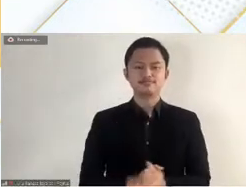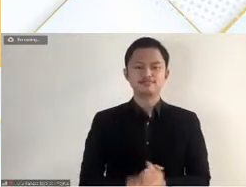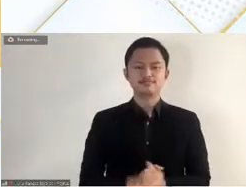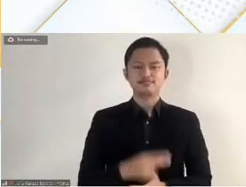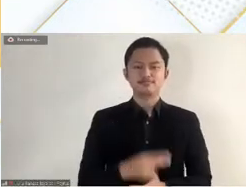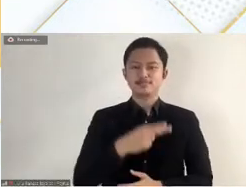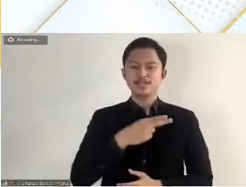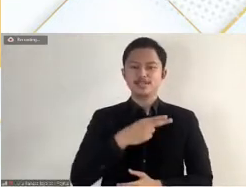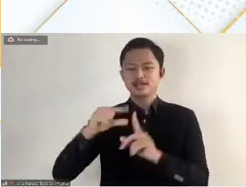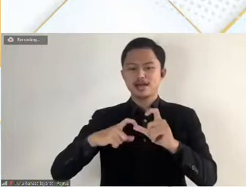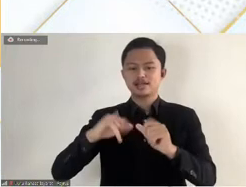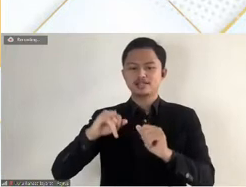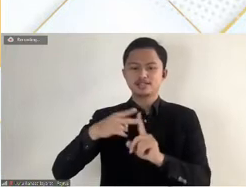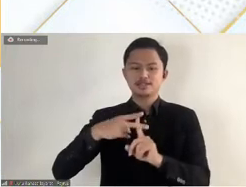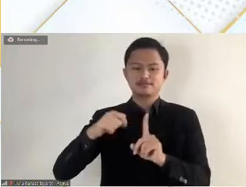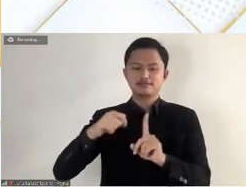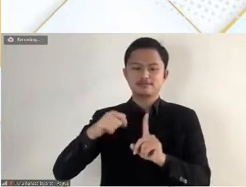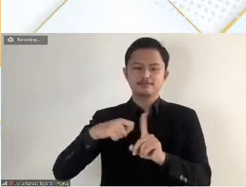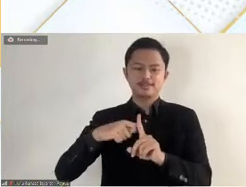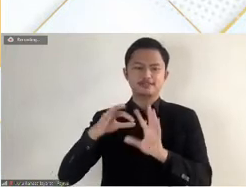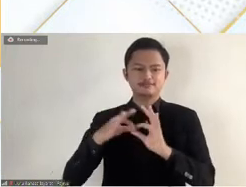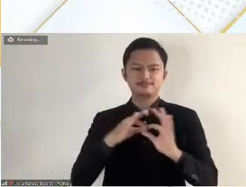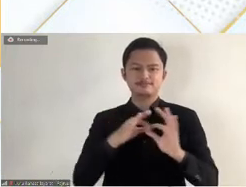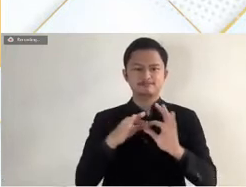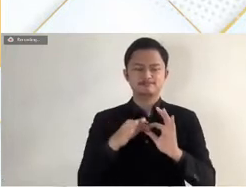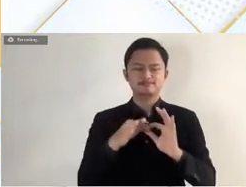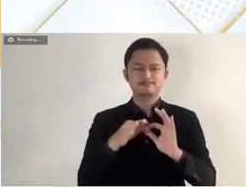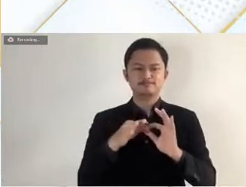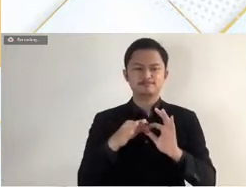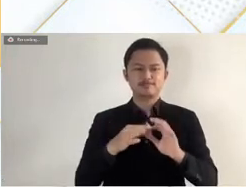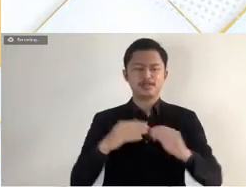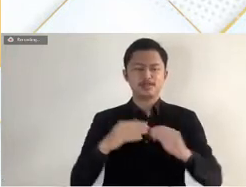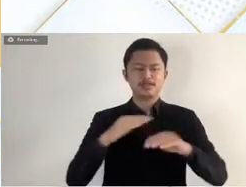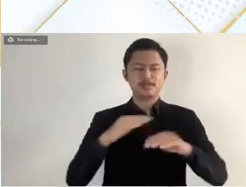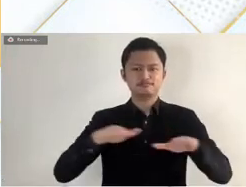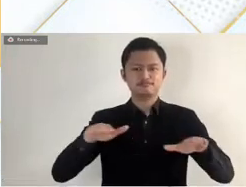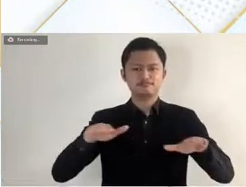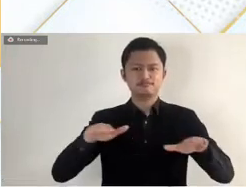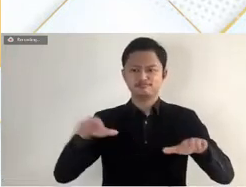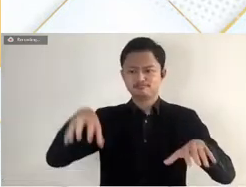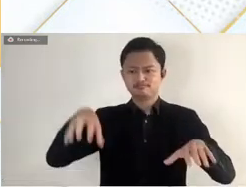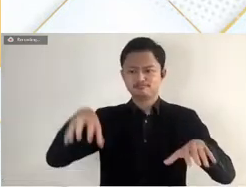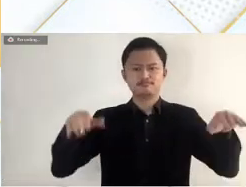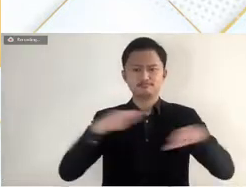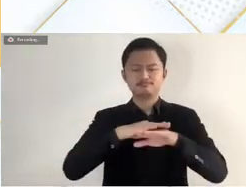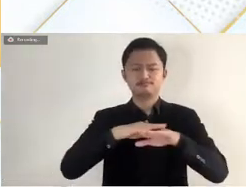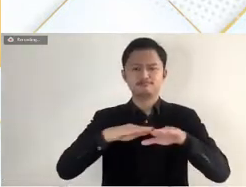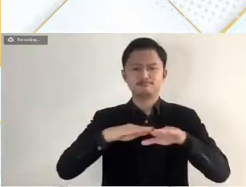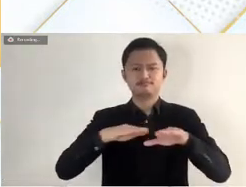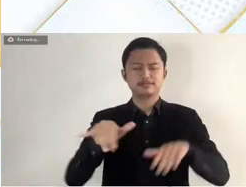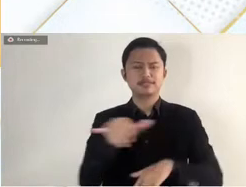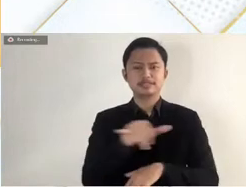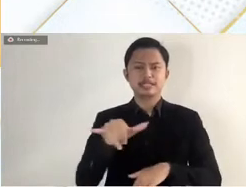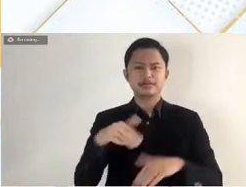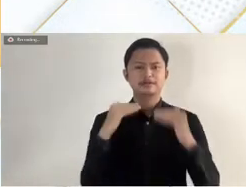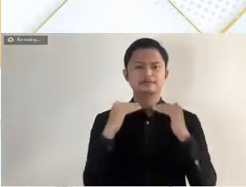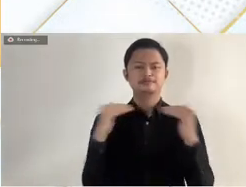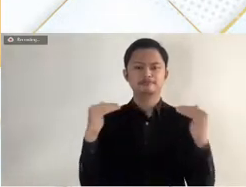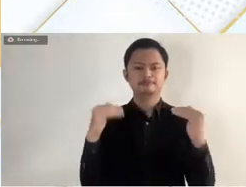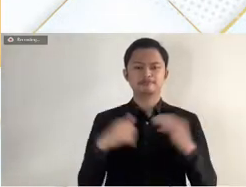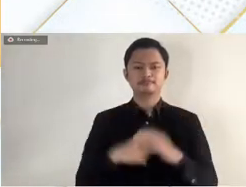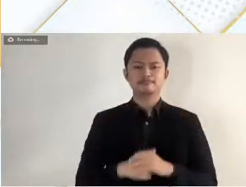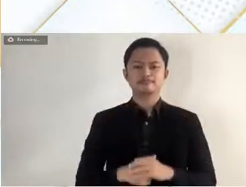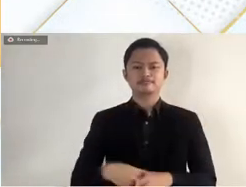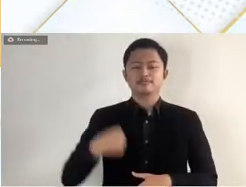continuous efforts to build and sustain peace, both at home and also abroad, this time the Ministry of